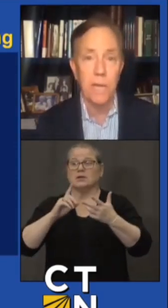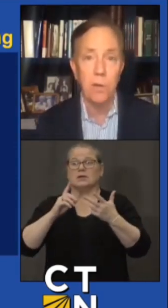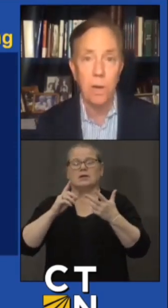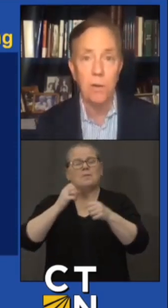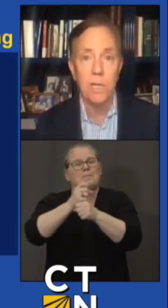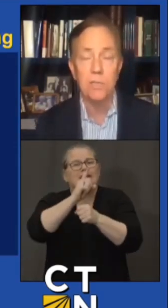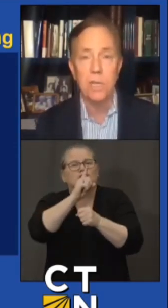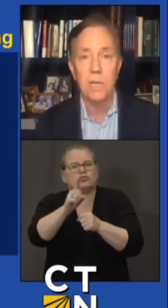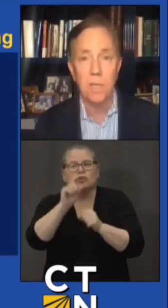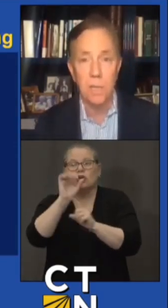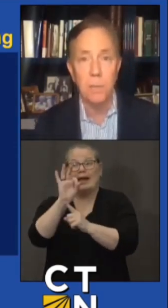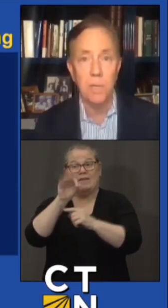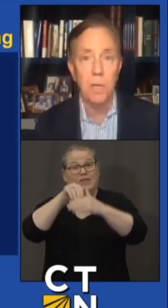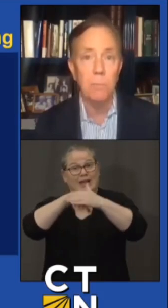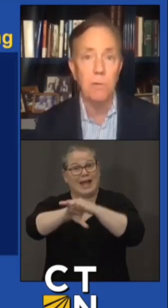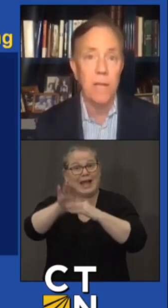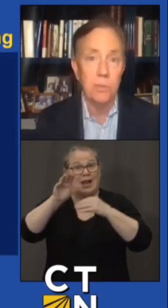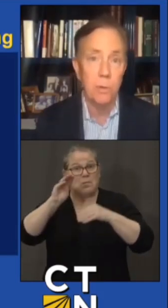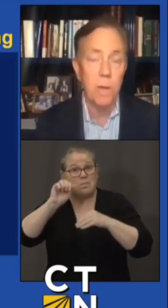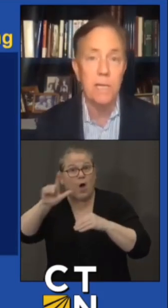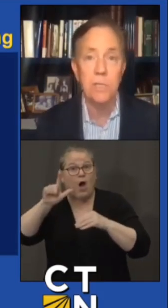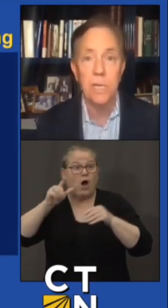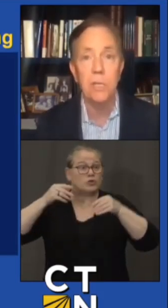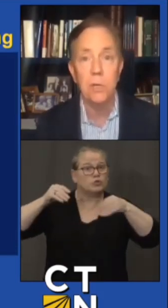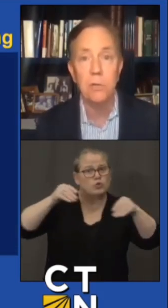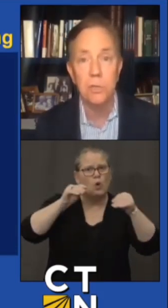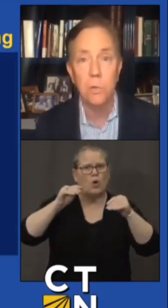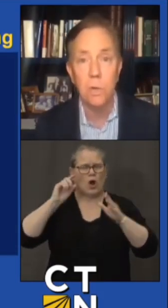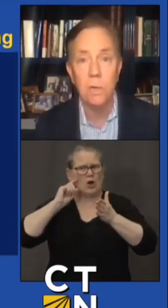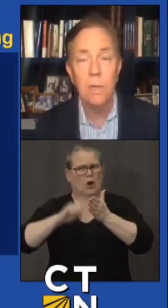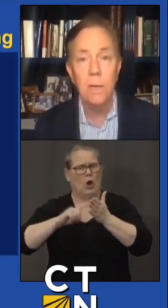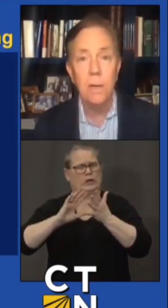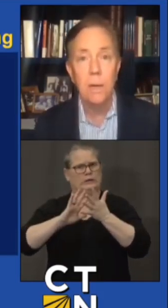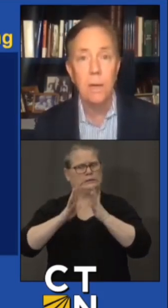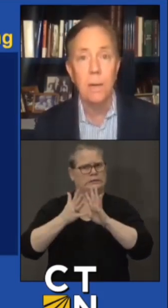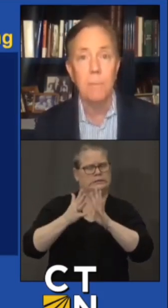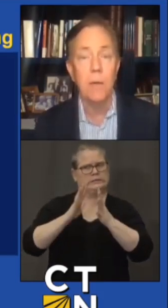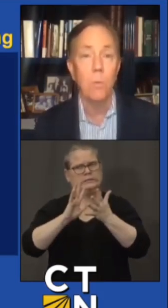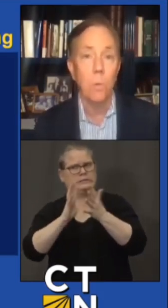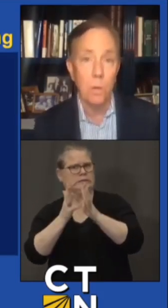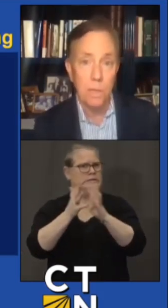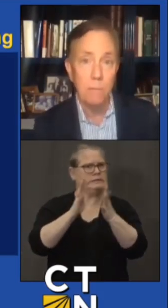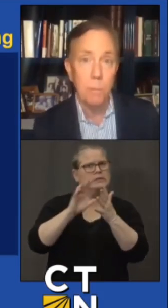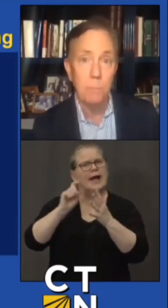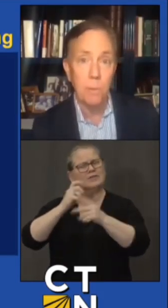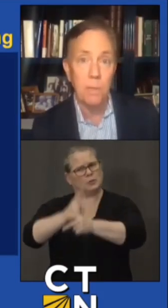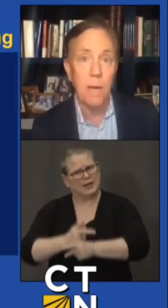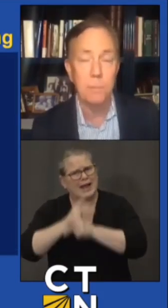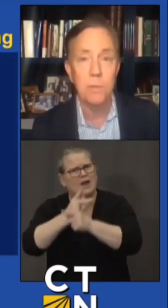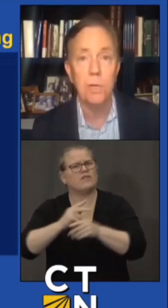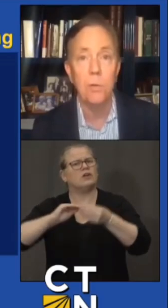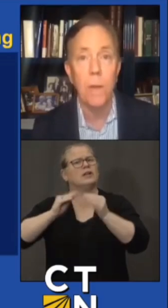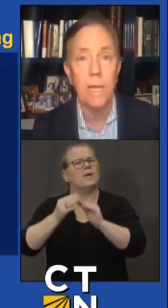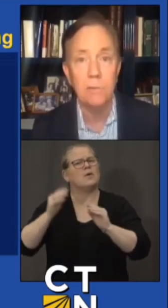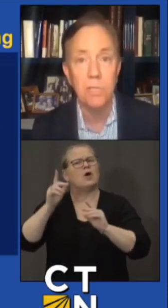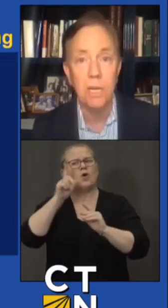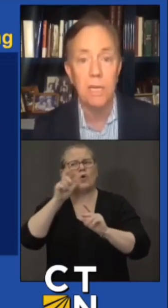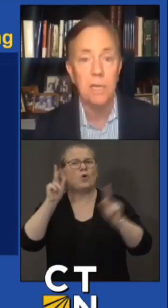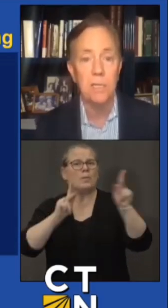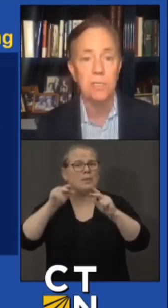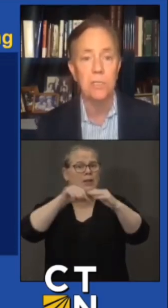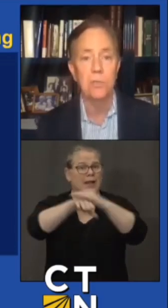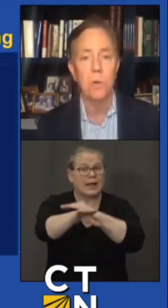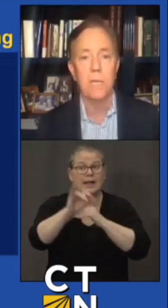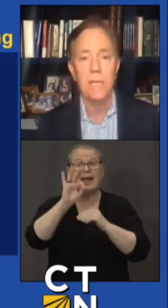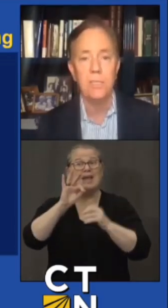if you're getting crowded inside, you limit the number of entryways into your store, or give people an opportunity to wait outside